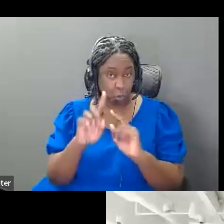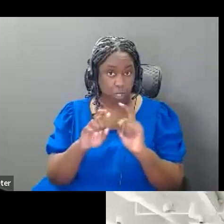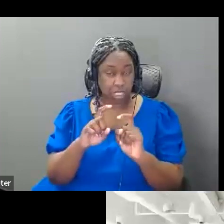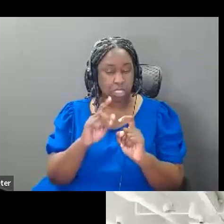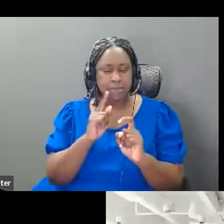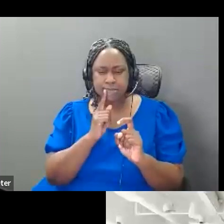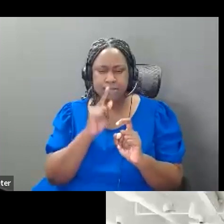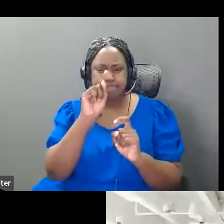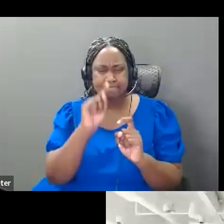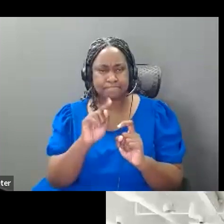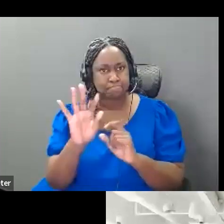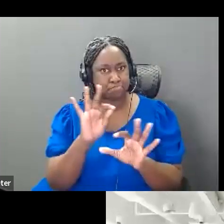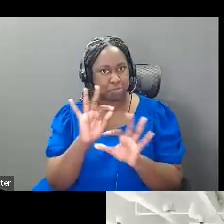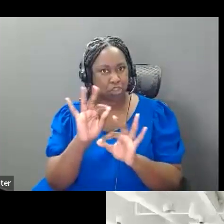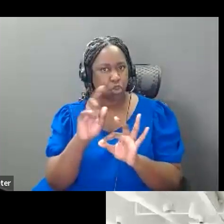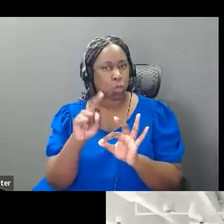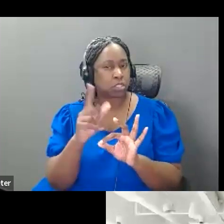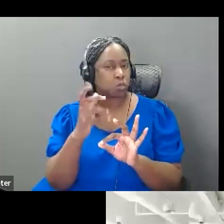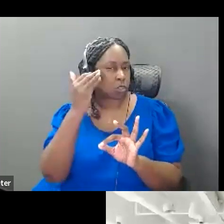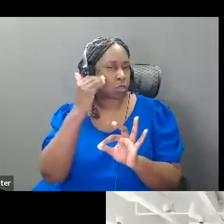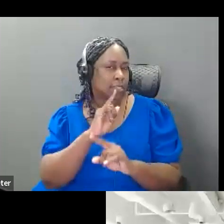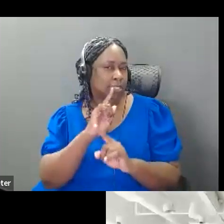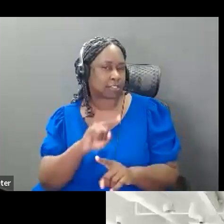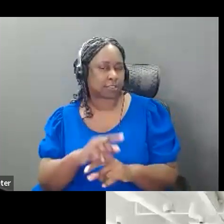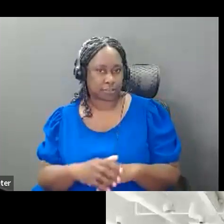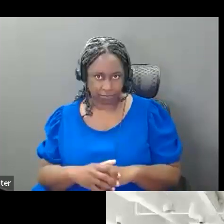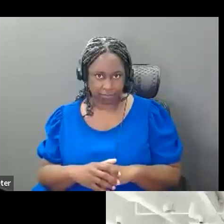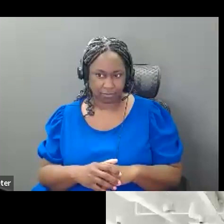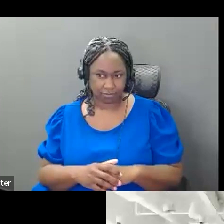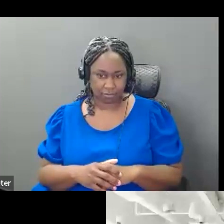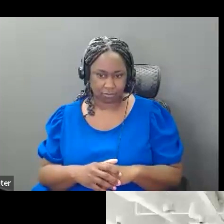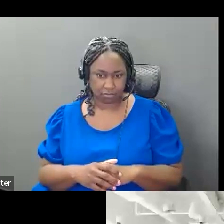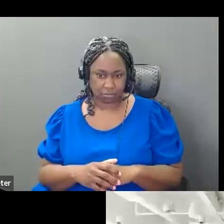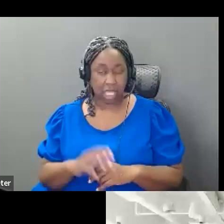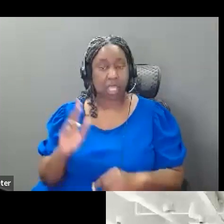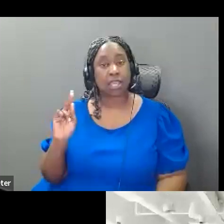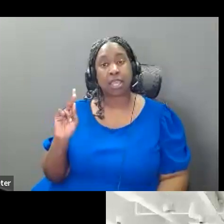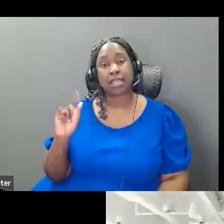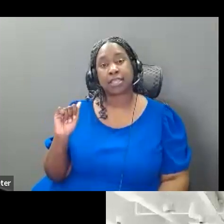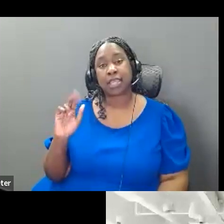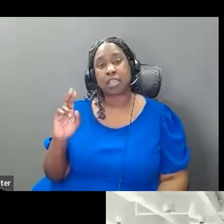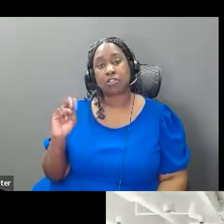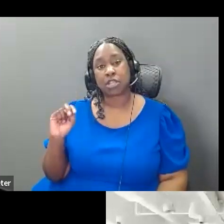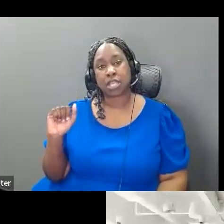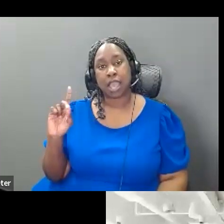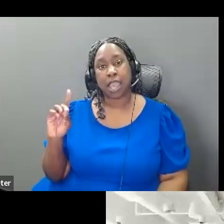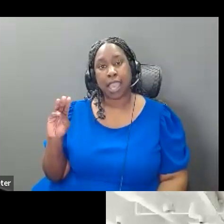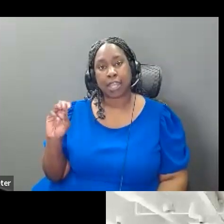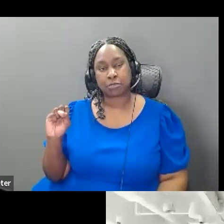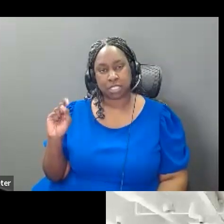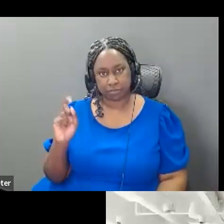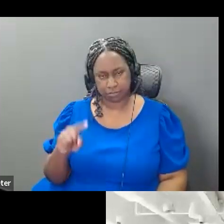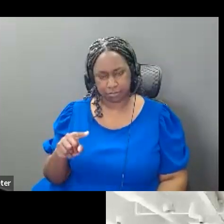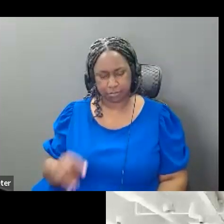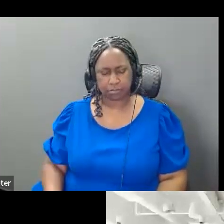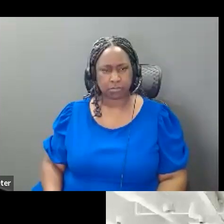and choose the ones that you are most keen to hear answered. And so I'm going to start with the one that Karen puts to us. Karen Adams asks,